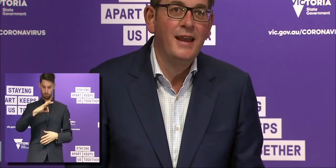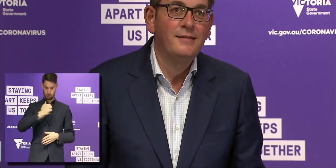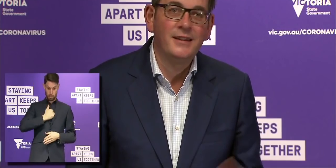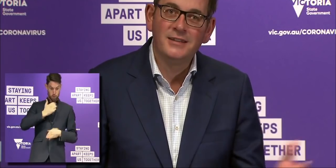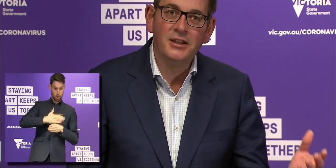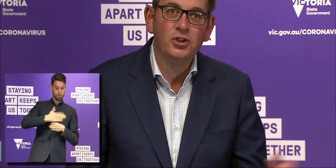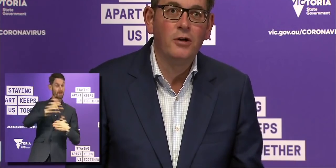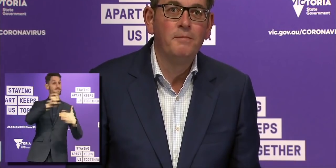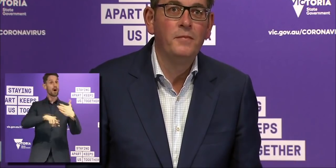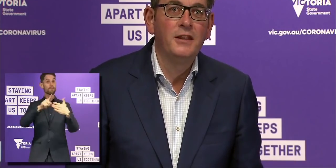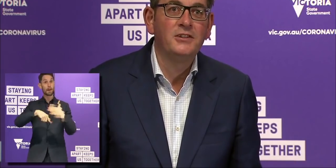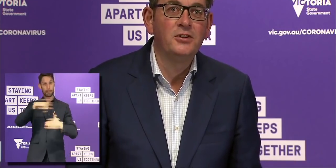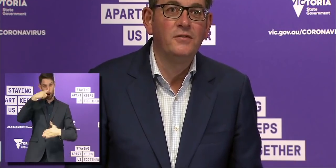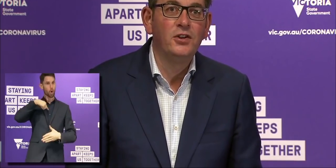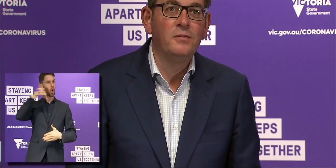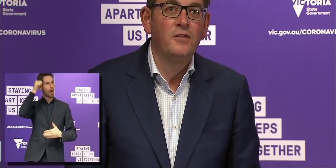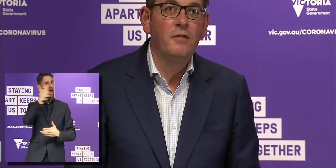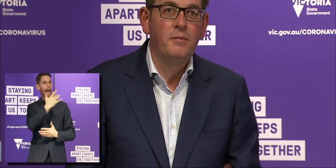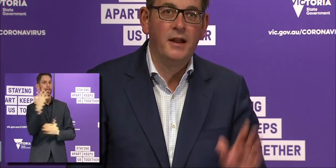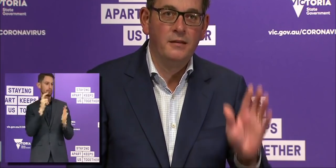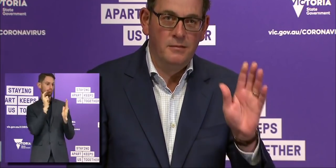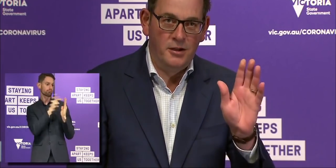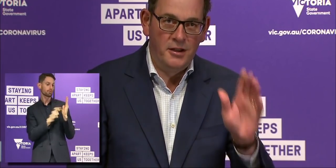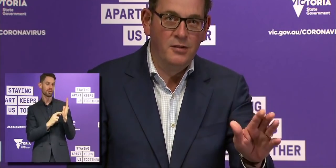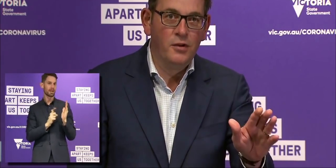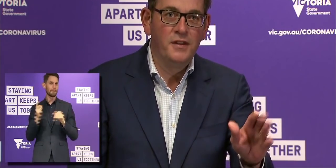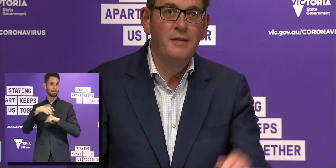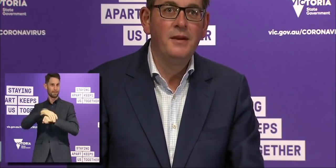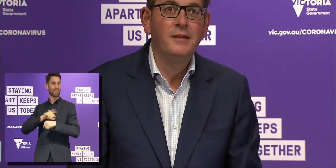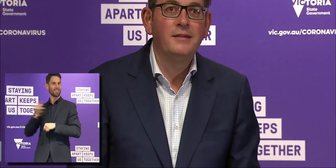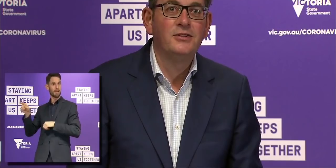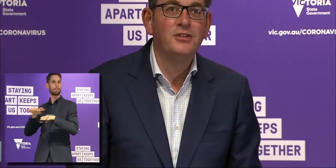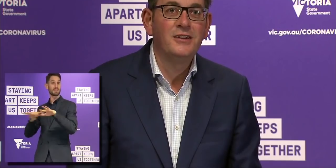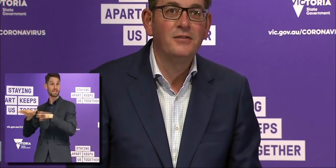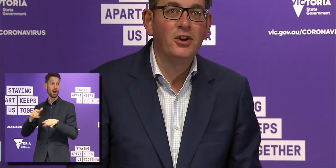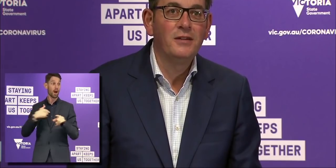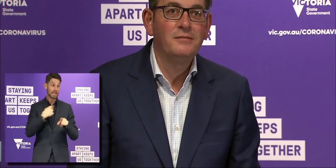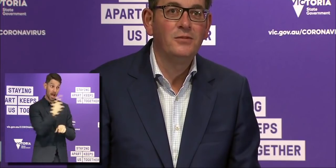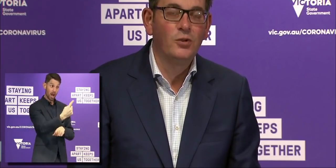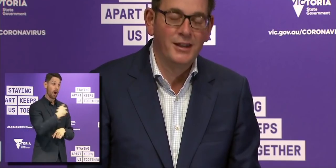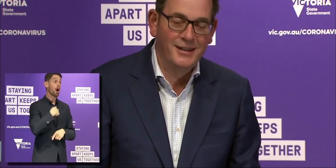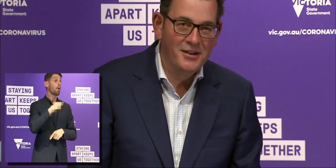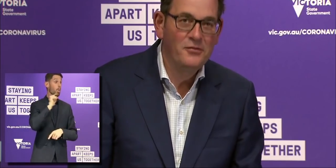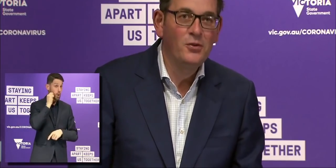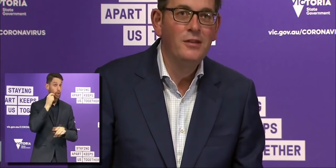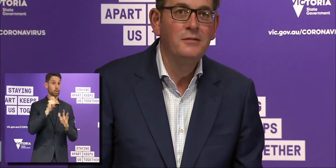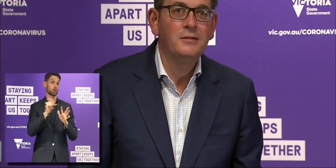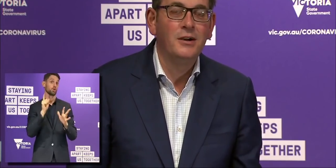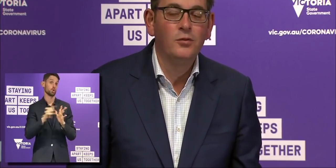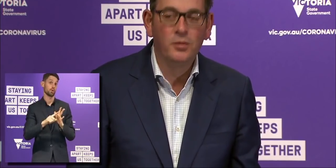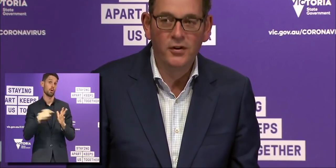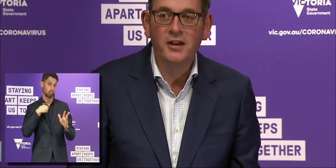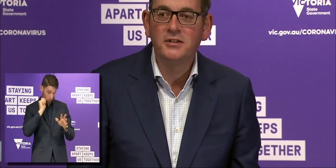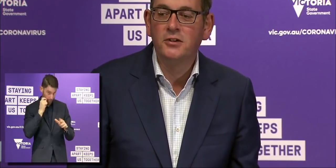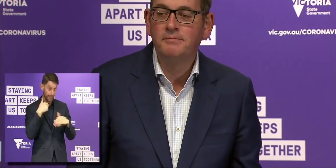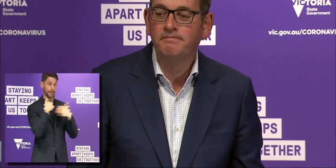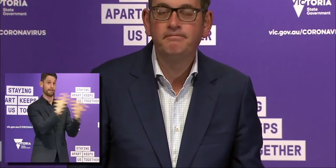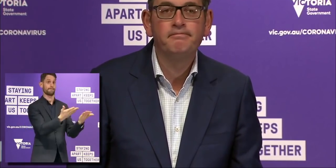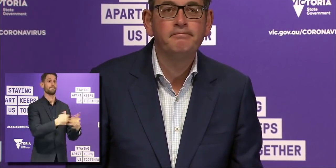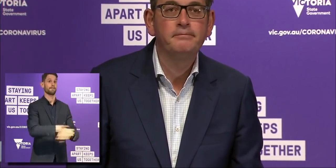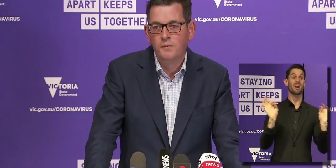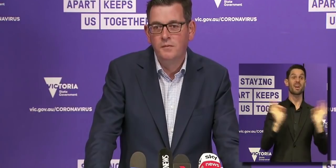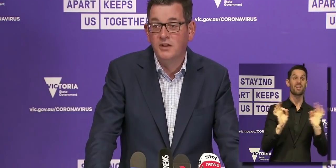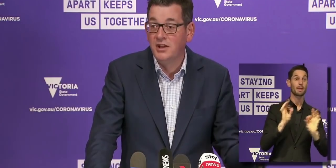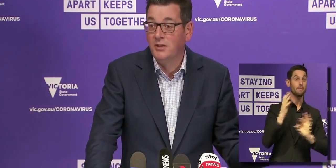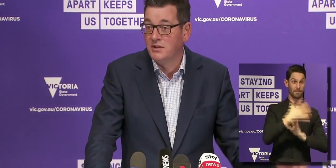Let's do that. That's their job. Let's not divert them from it. But I know you want the number. As soon as I've got it or can get it for you, I will provide it to you.